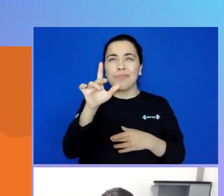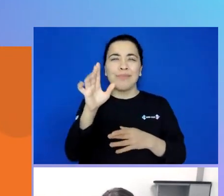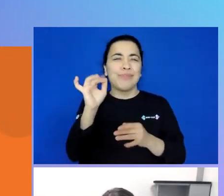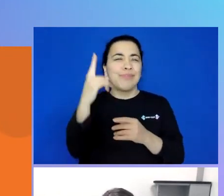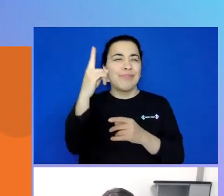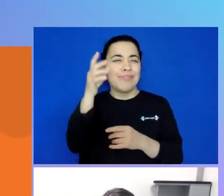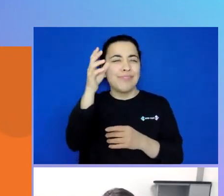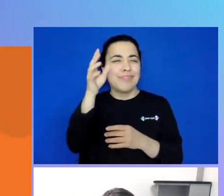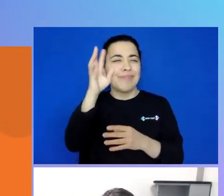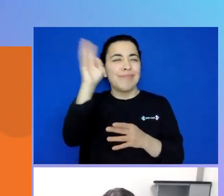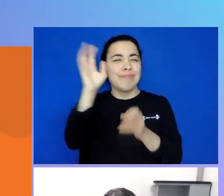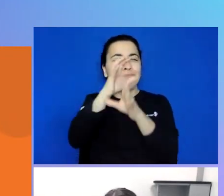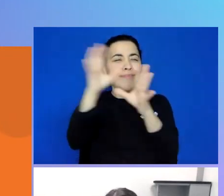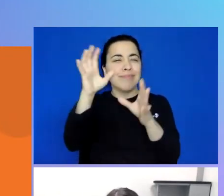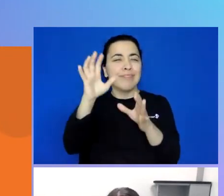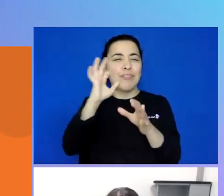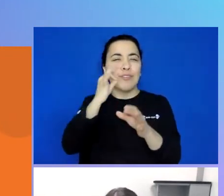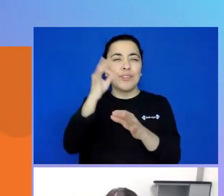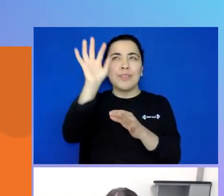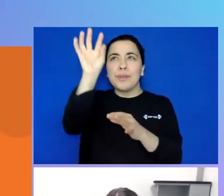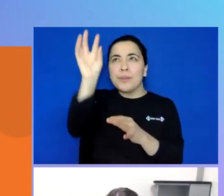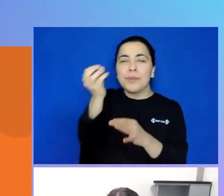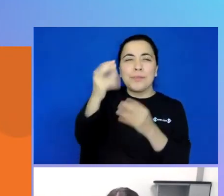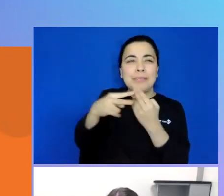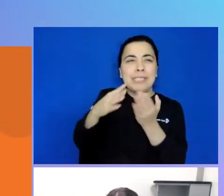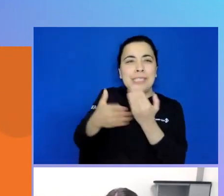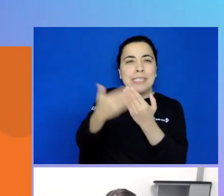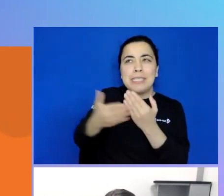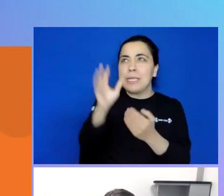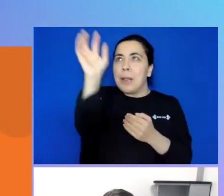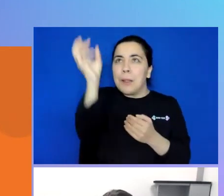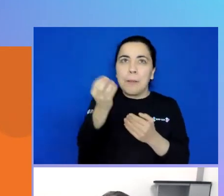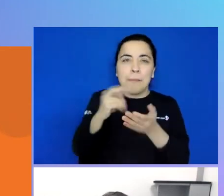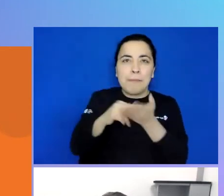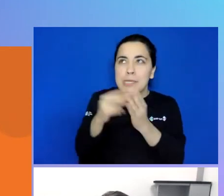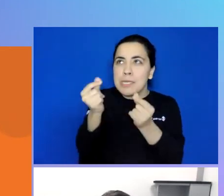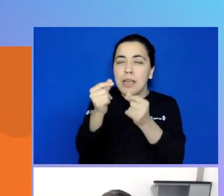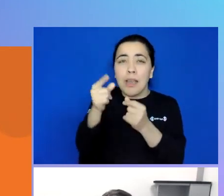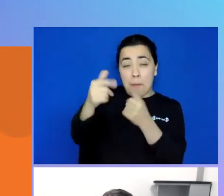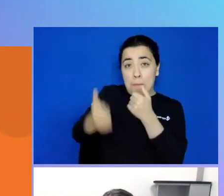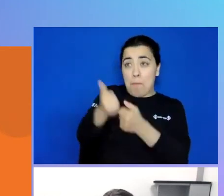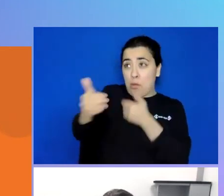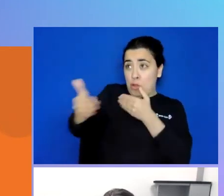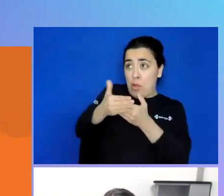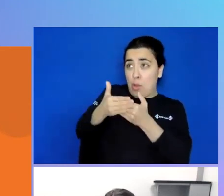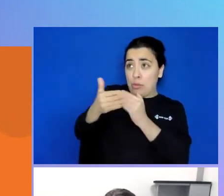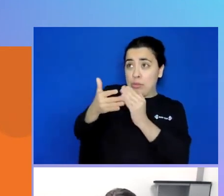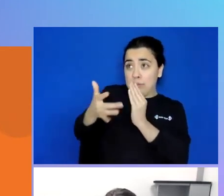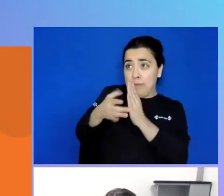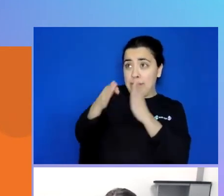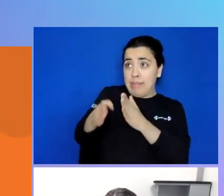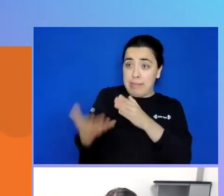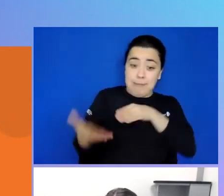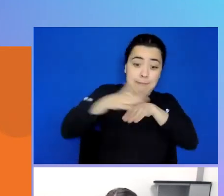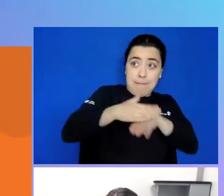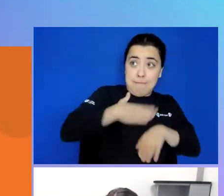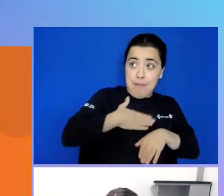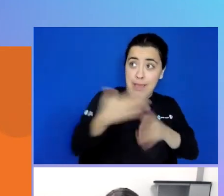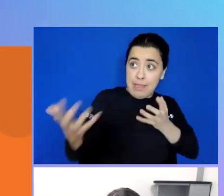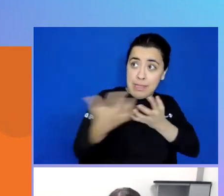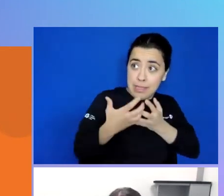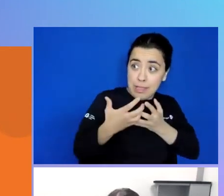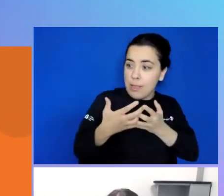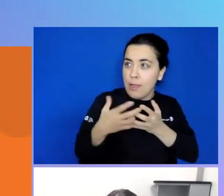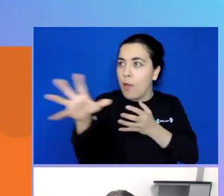in the context of +1 is whatever technique builds most closely on our current practices. For